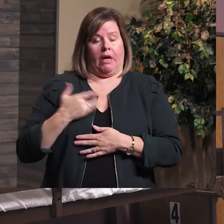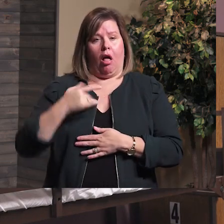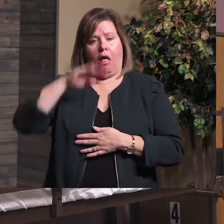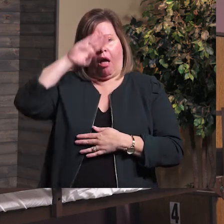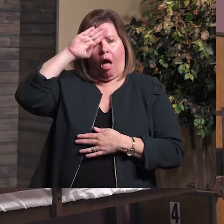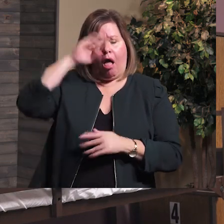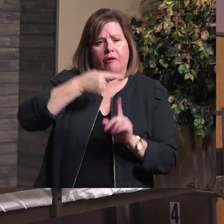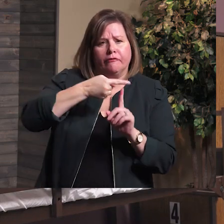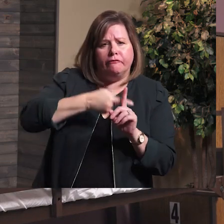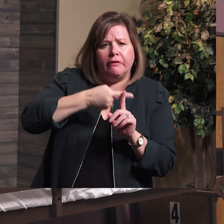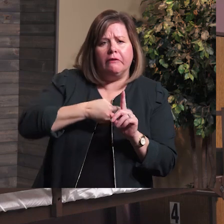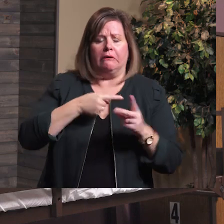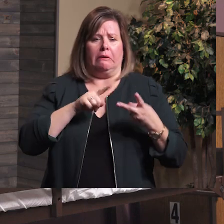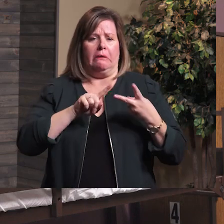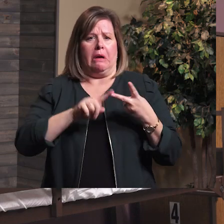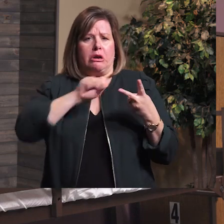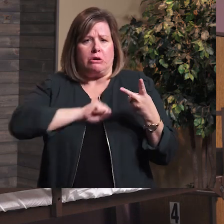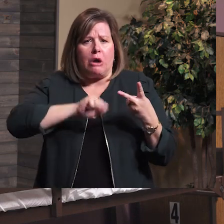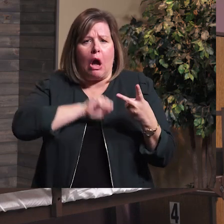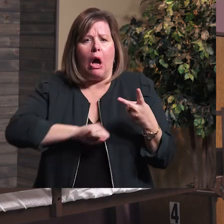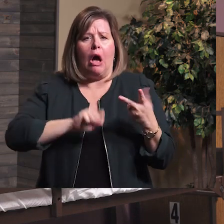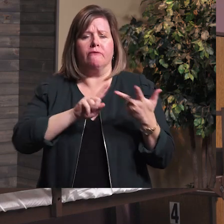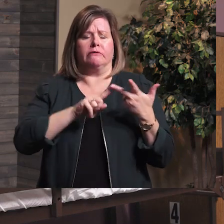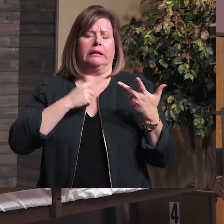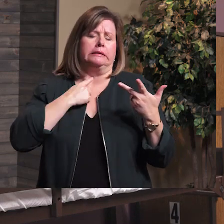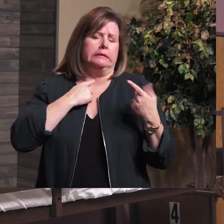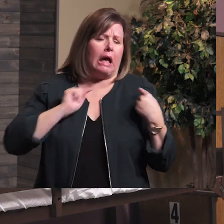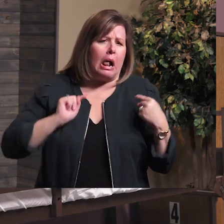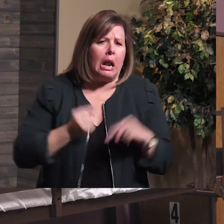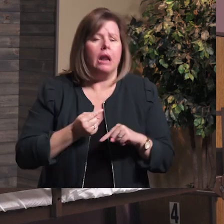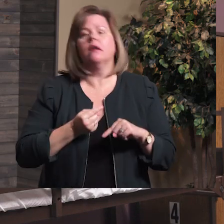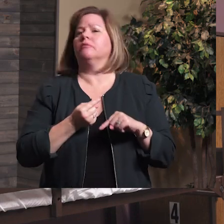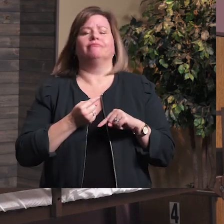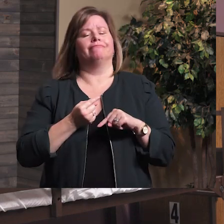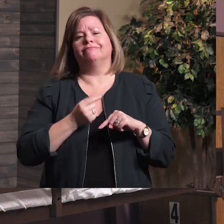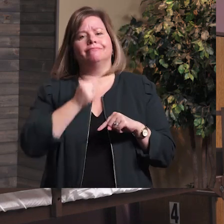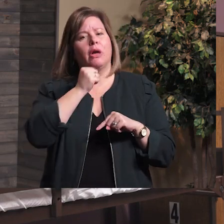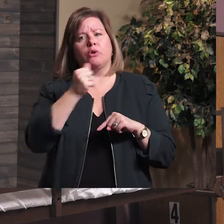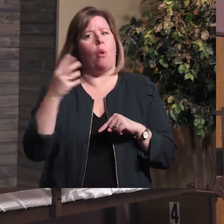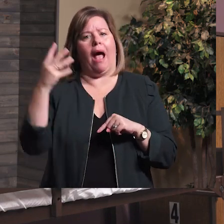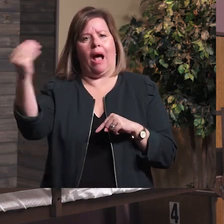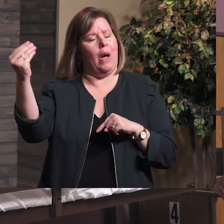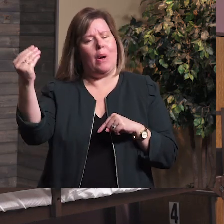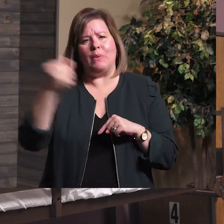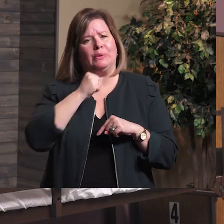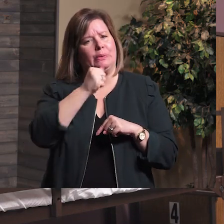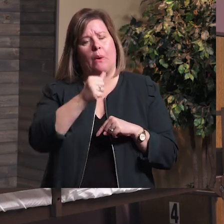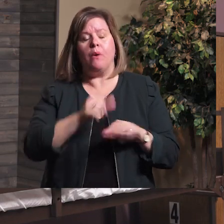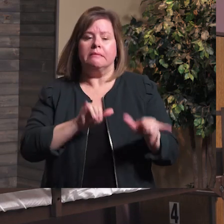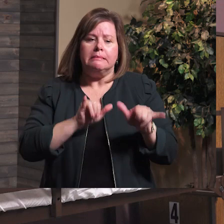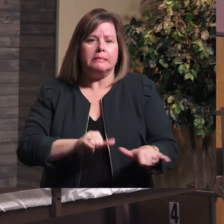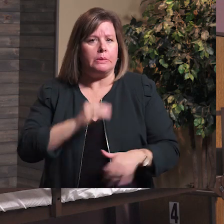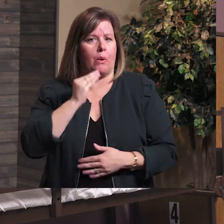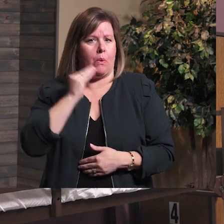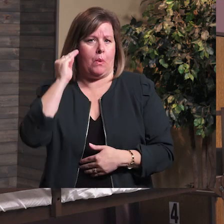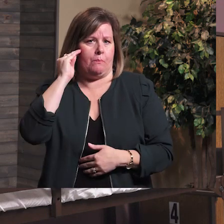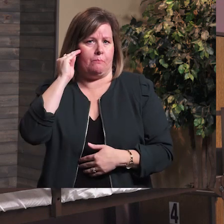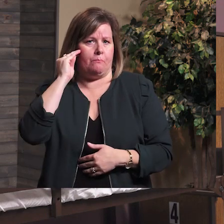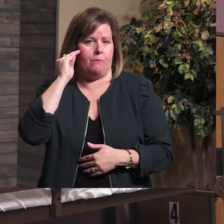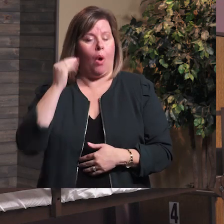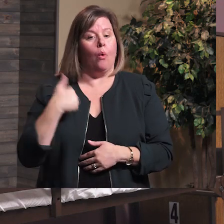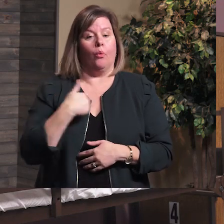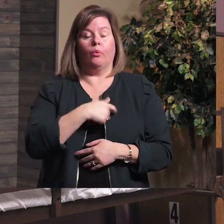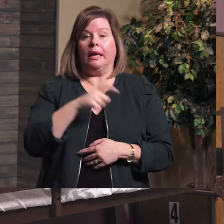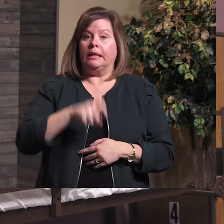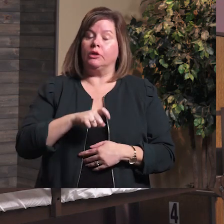a fever and coughing especially, but really if you're sick at all, avoid going out. Stay home. We need to stay home so